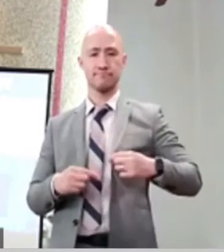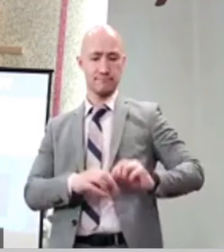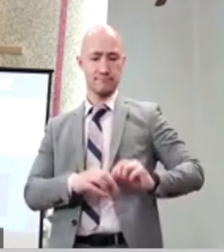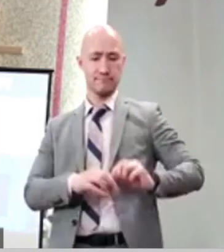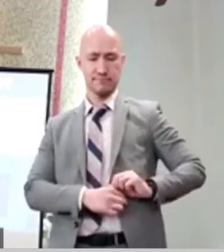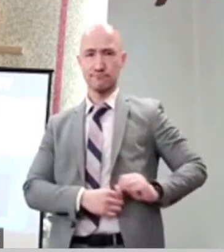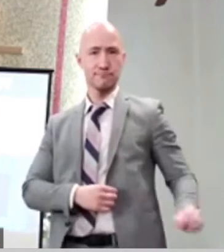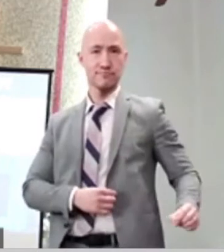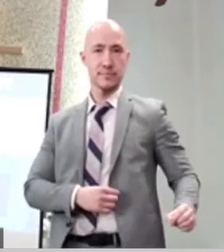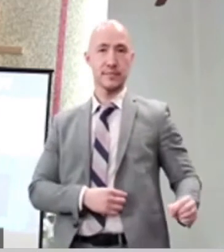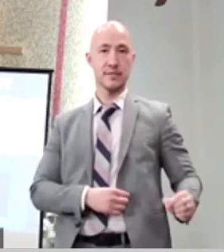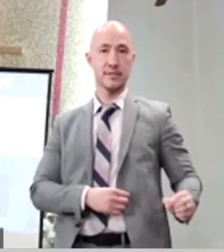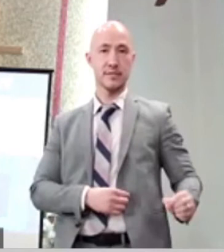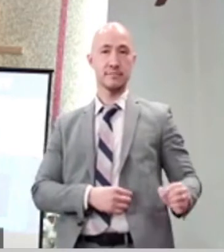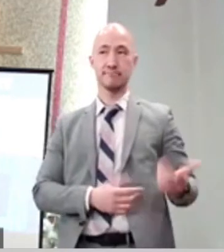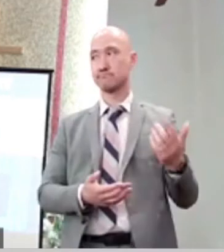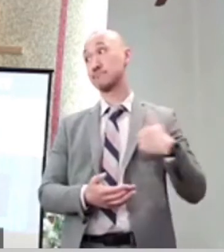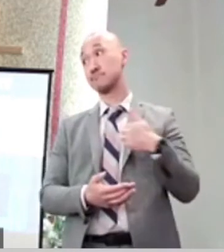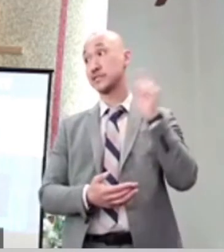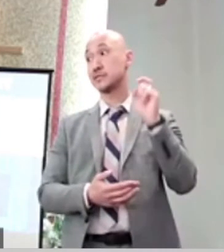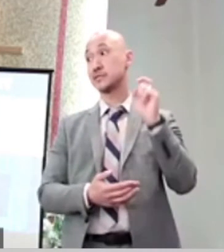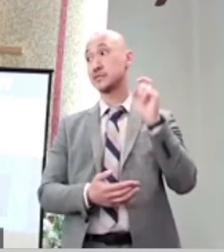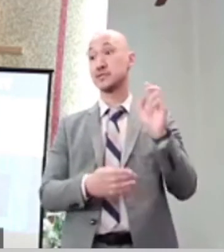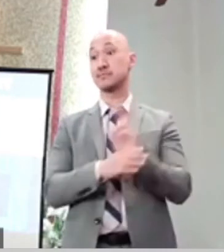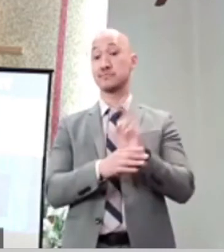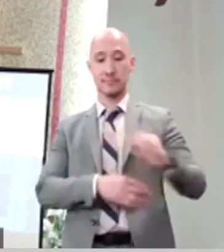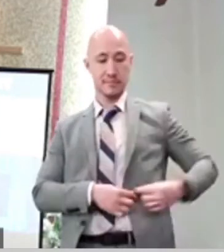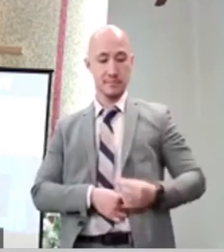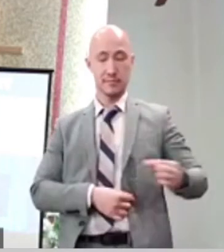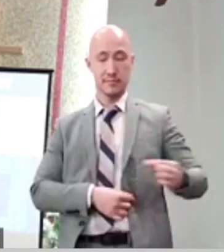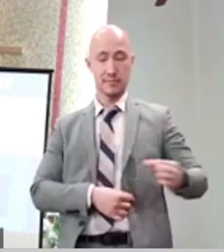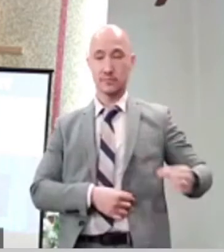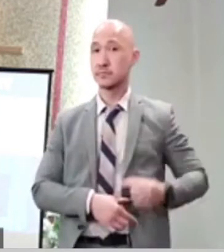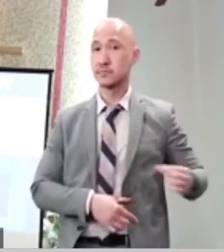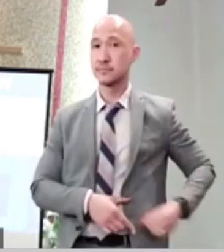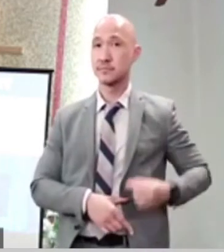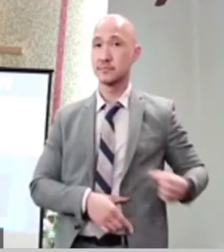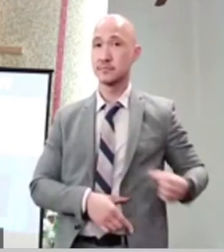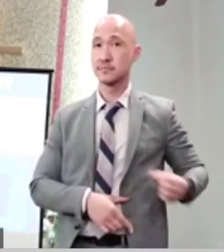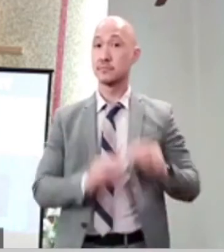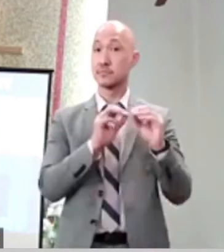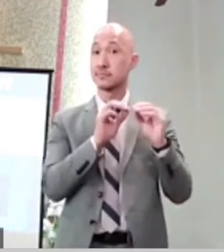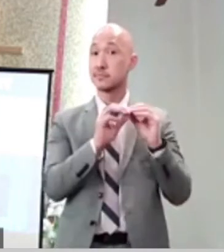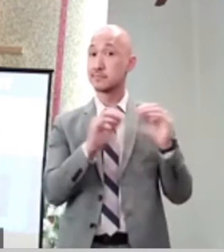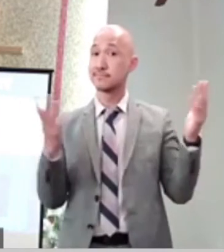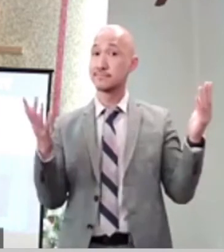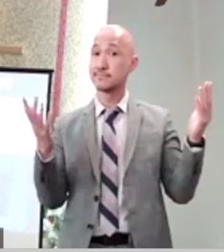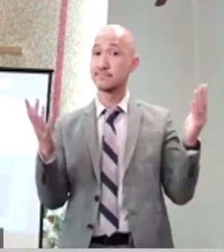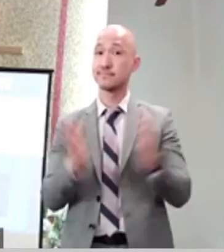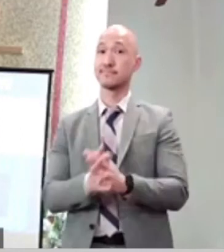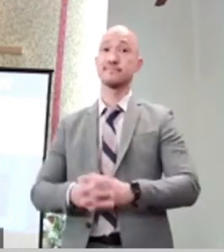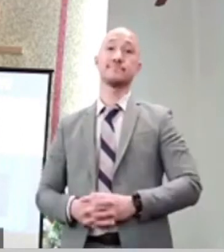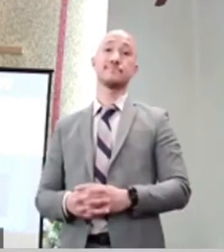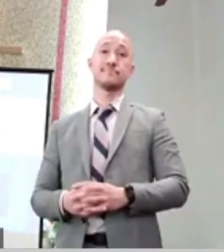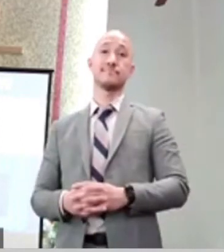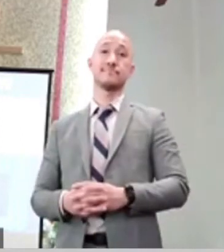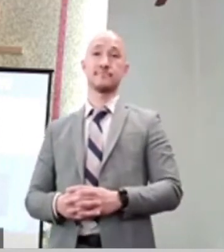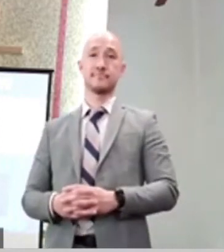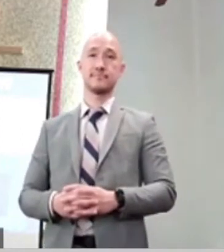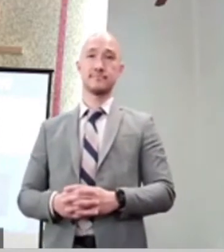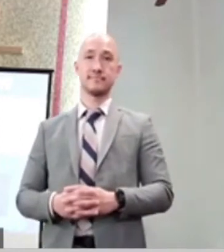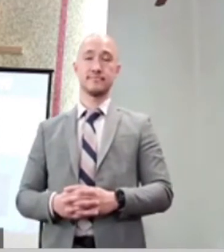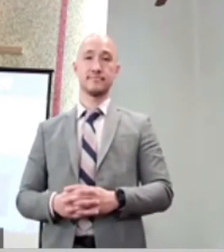know, there was not that much other there. We didn't have enough money. We were stretched thin. So I had pairs of jeans with a few patches, 5, 6, or 7. And